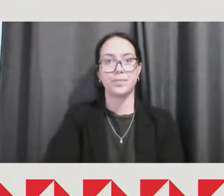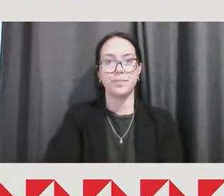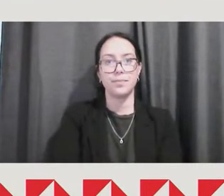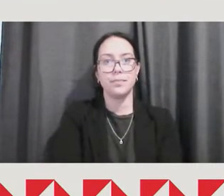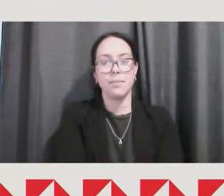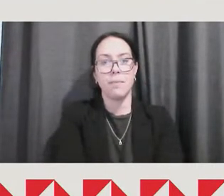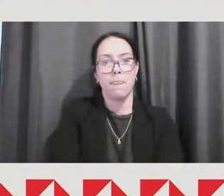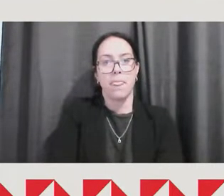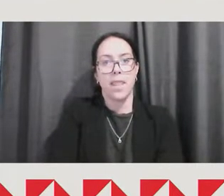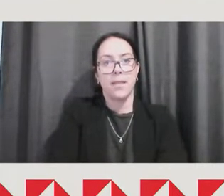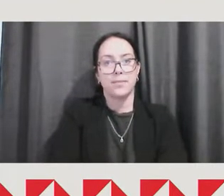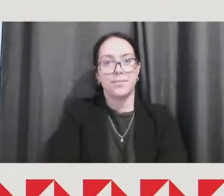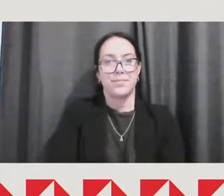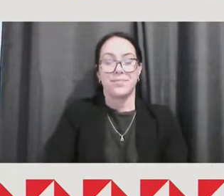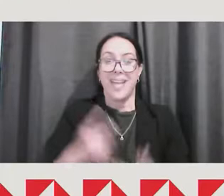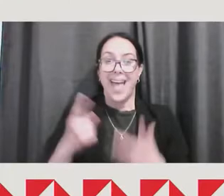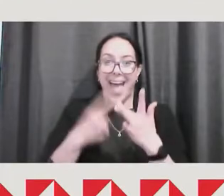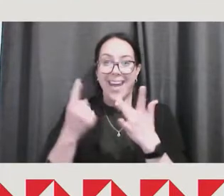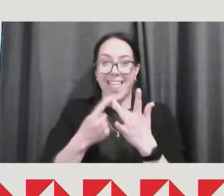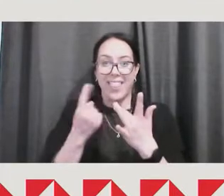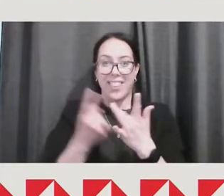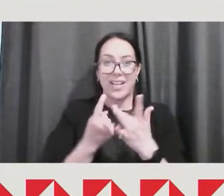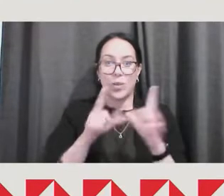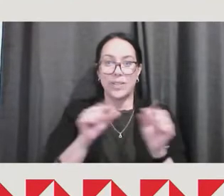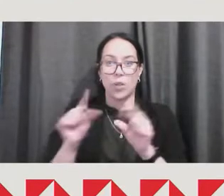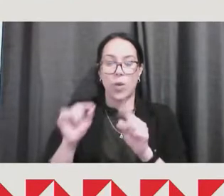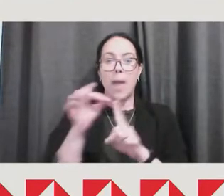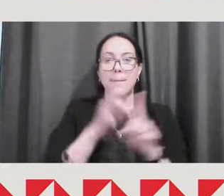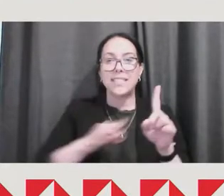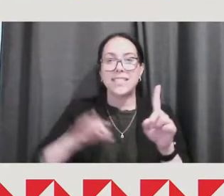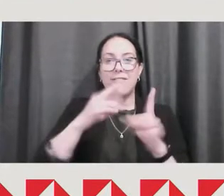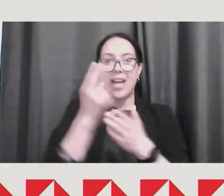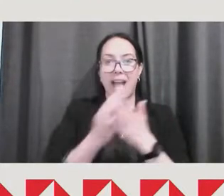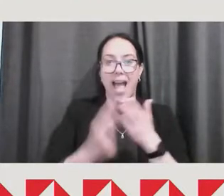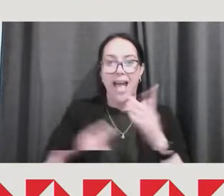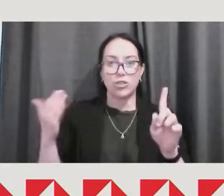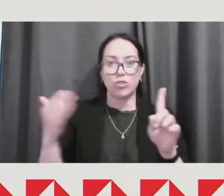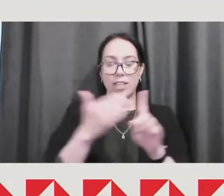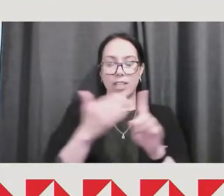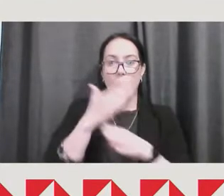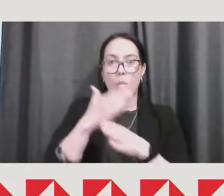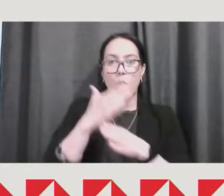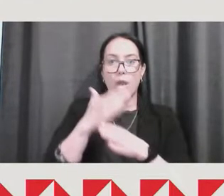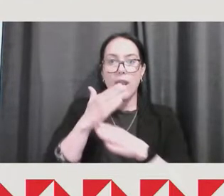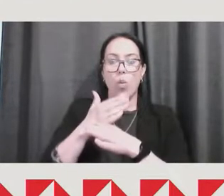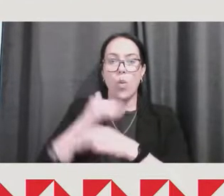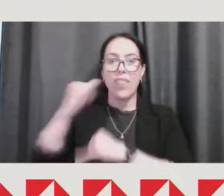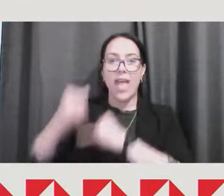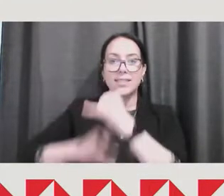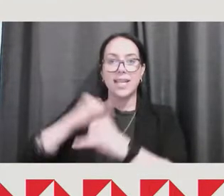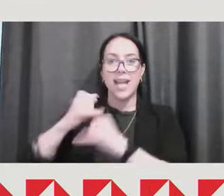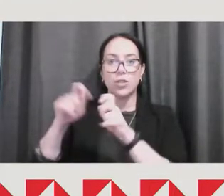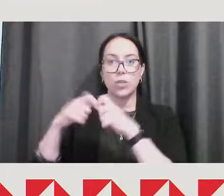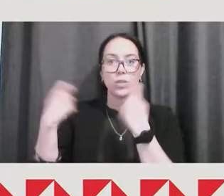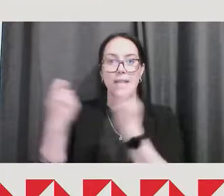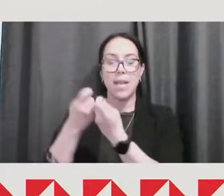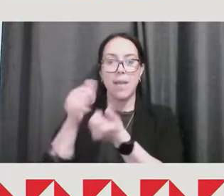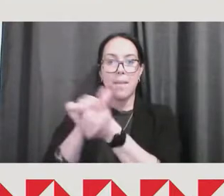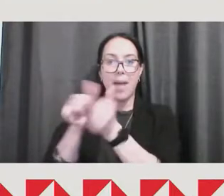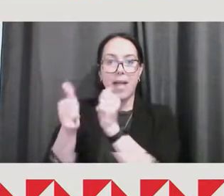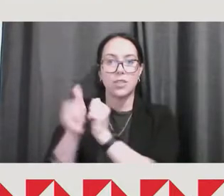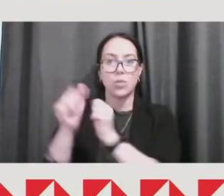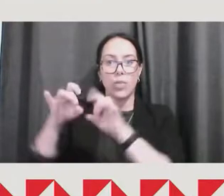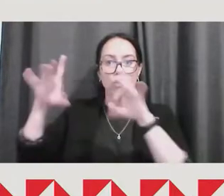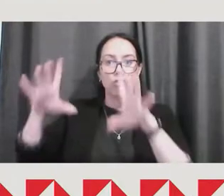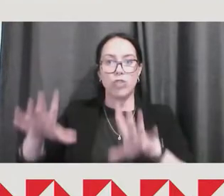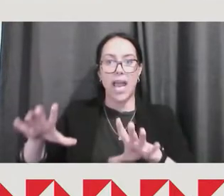another thing we're doing so Pacific art strategy is working with our international team within cnz and we partnered with the Australia Council for the Arts